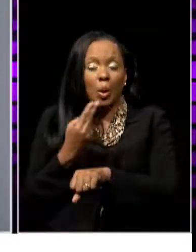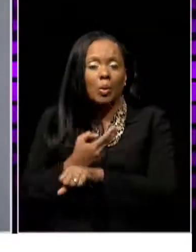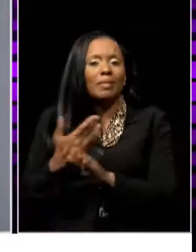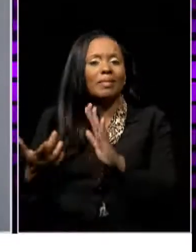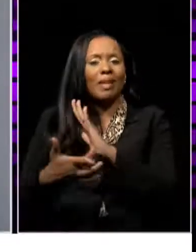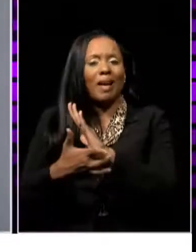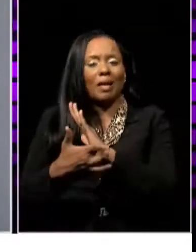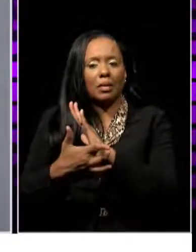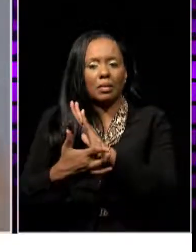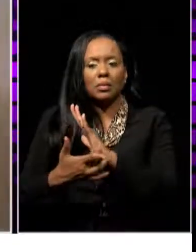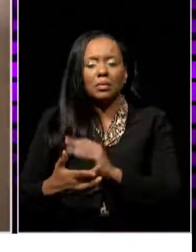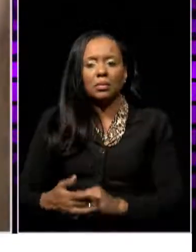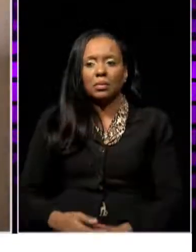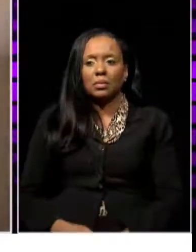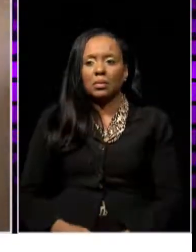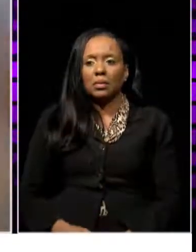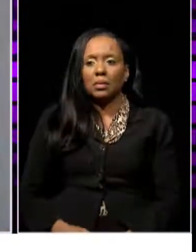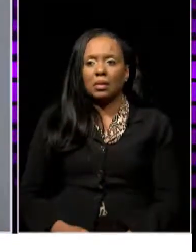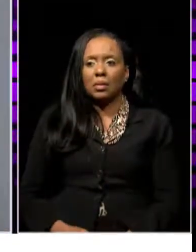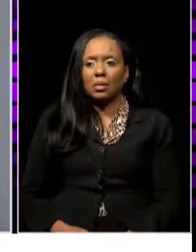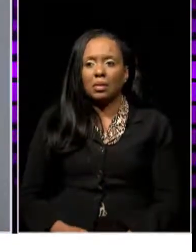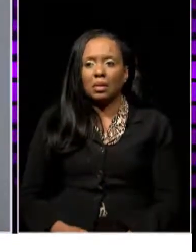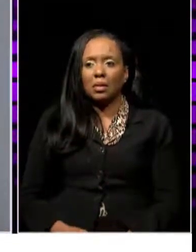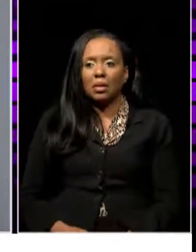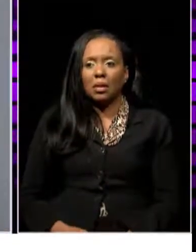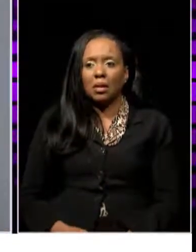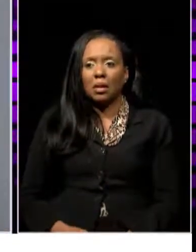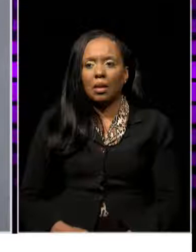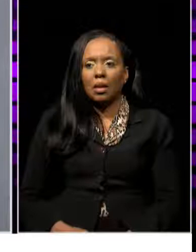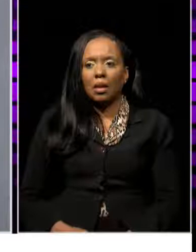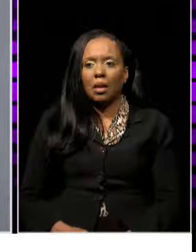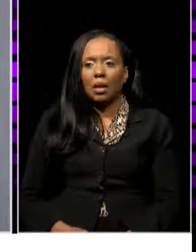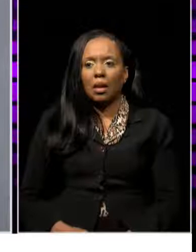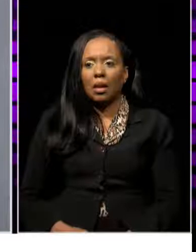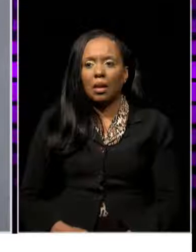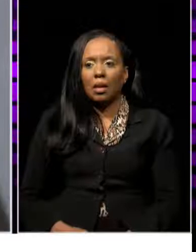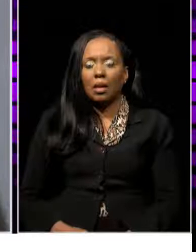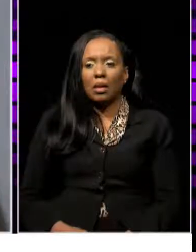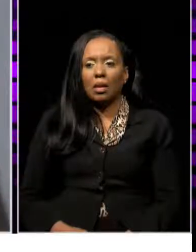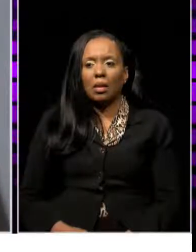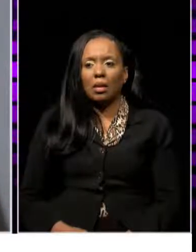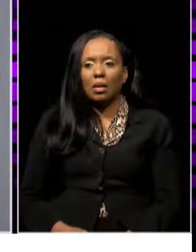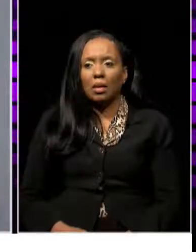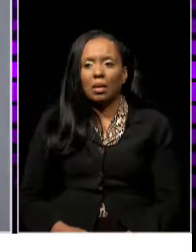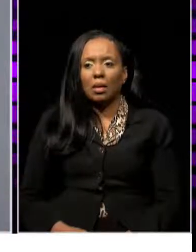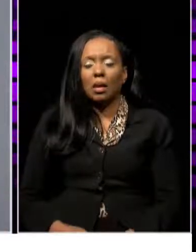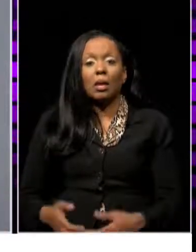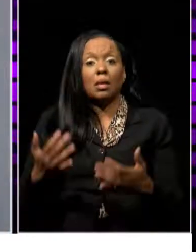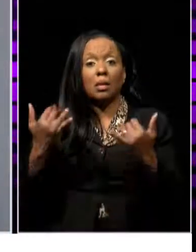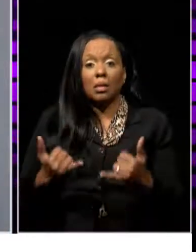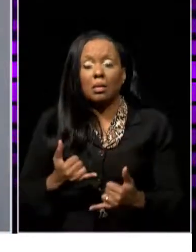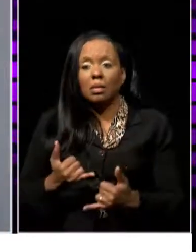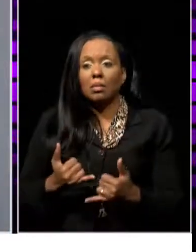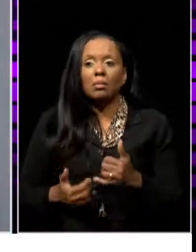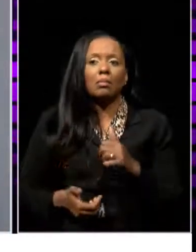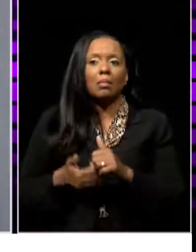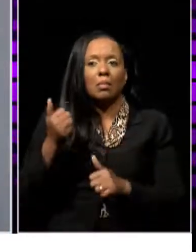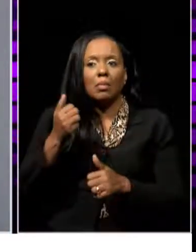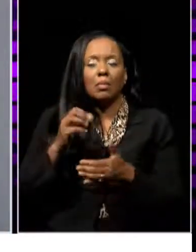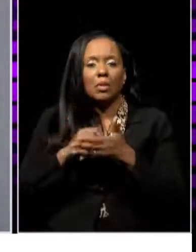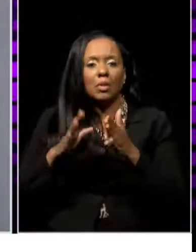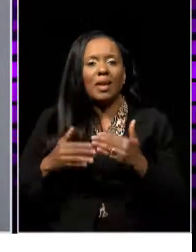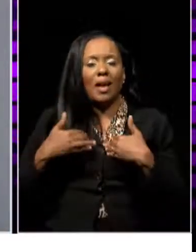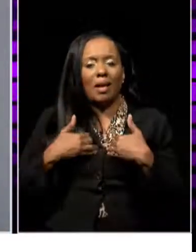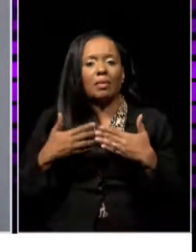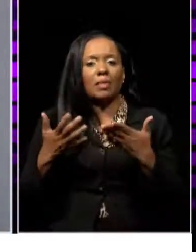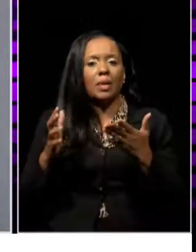Now, right now, the playing field is somewhat level because all students have a device. I put these in air quotes because I know there's some students that still